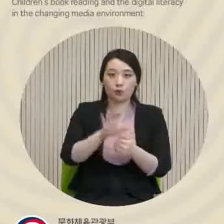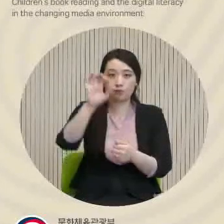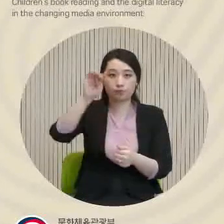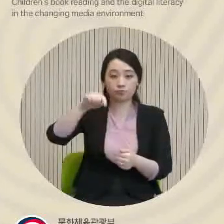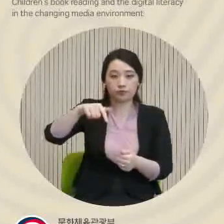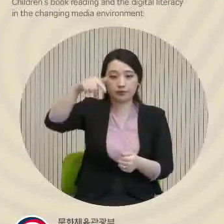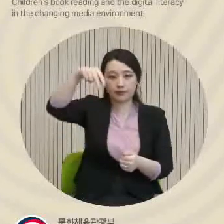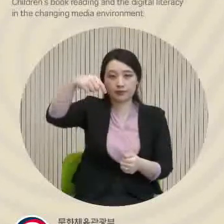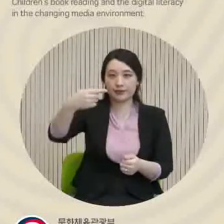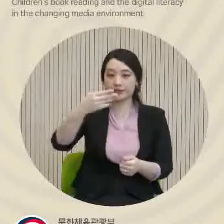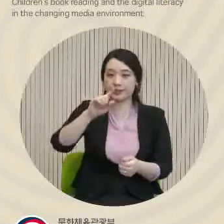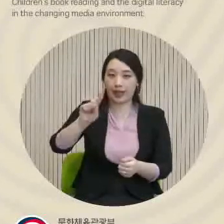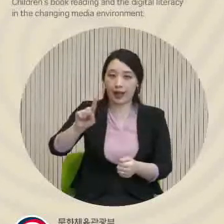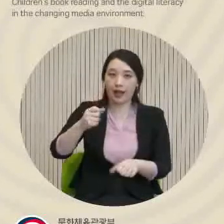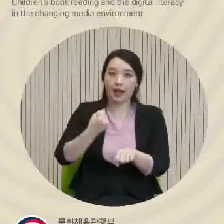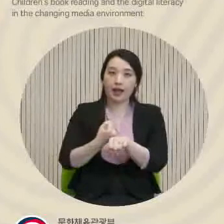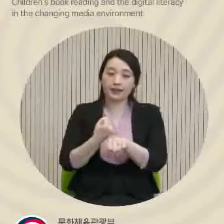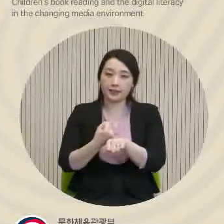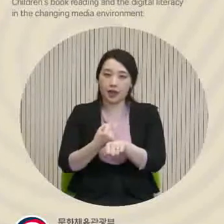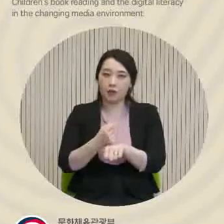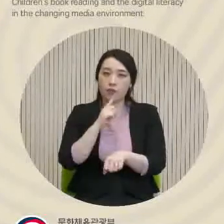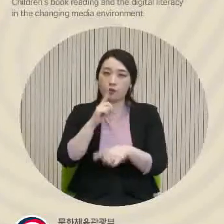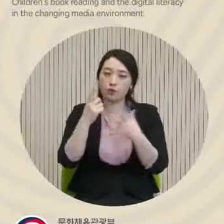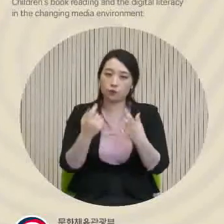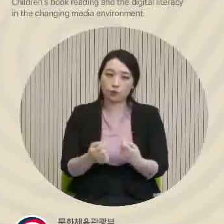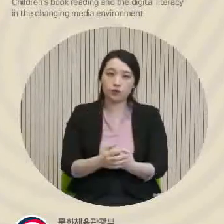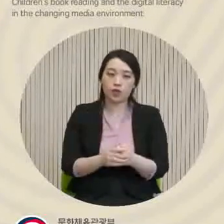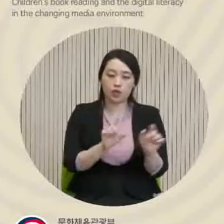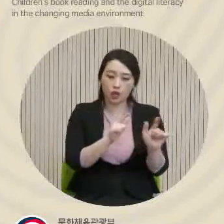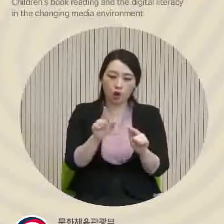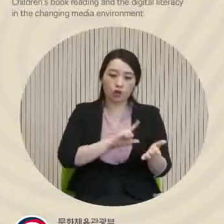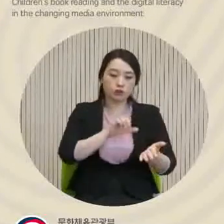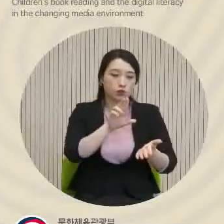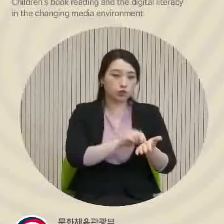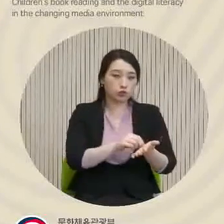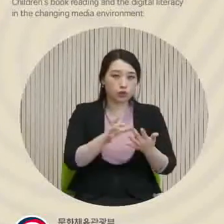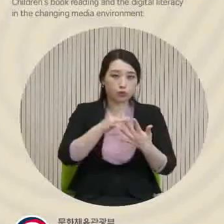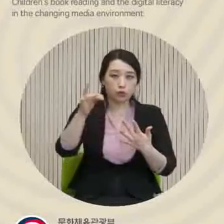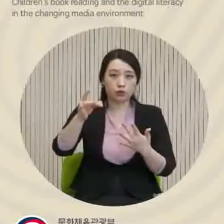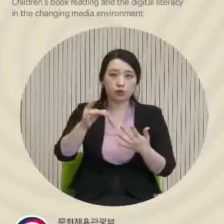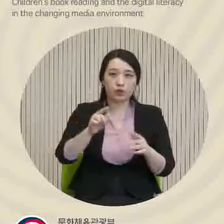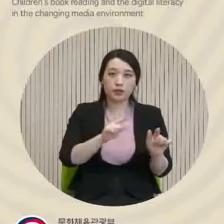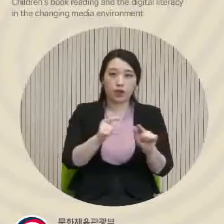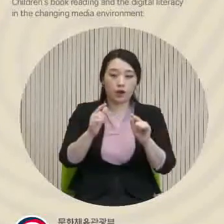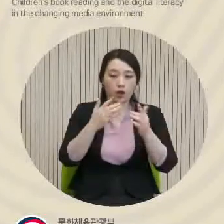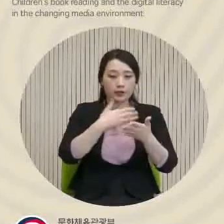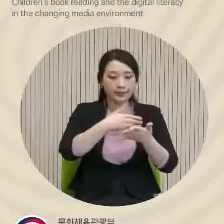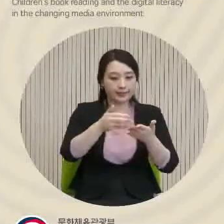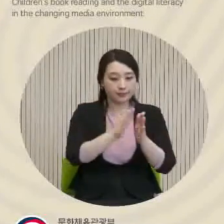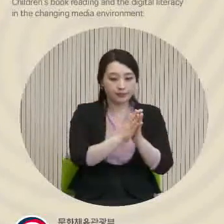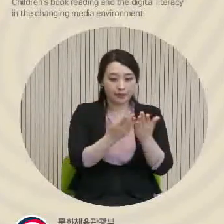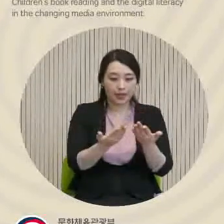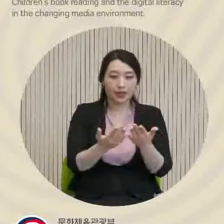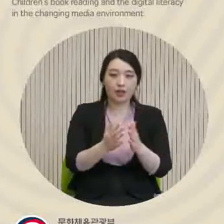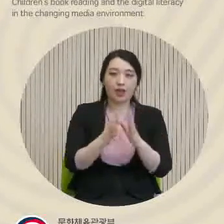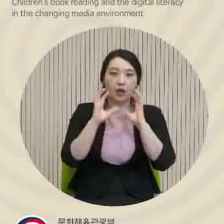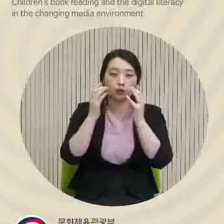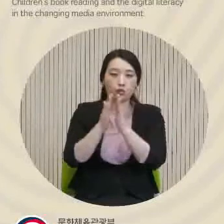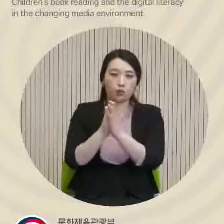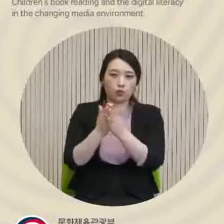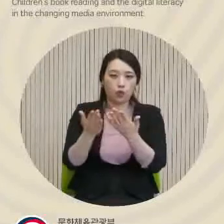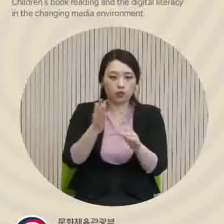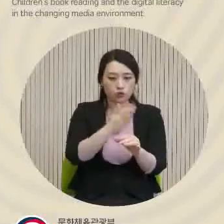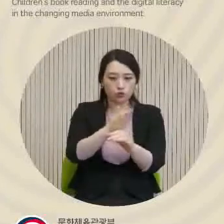The reading books and Bookstar is like that. Reading books and Podstars. We selected various picture books and